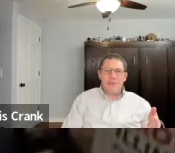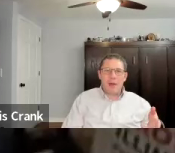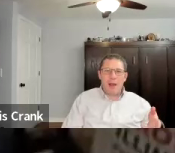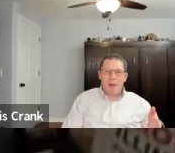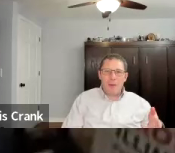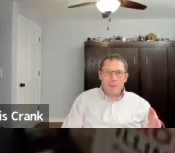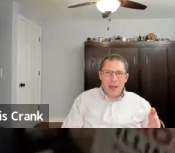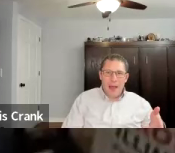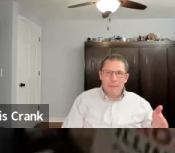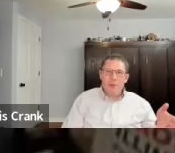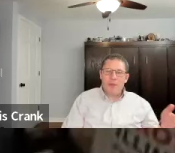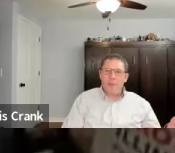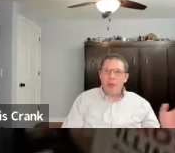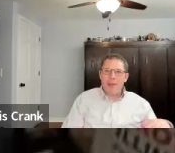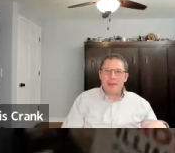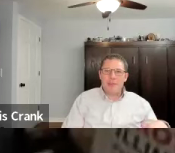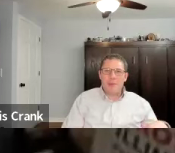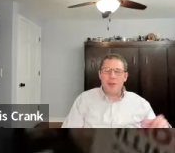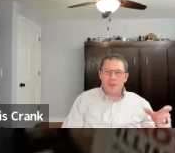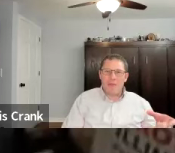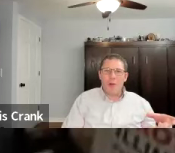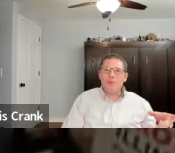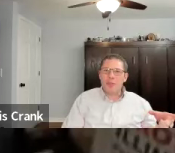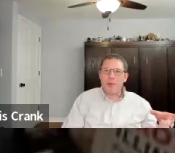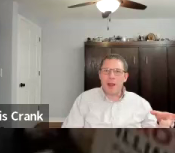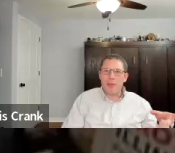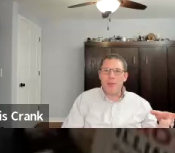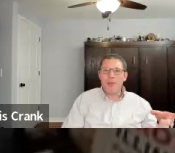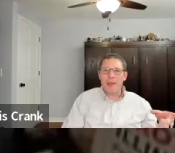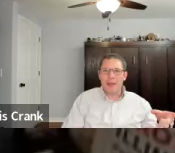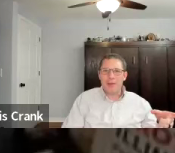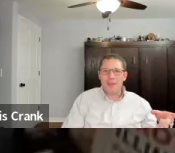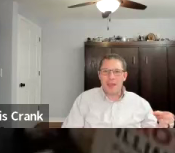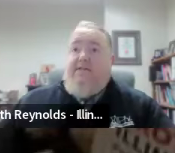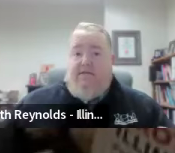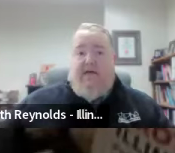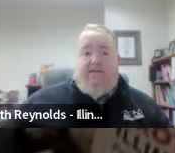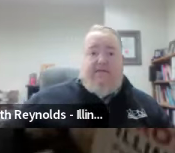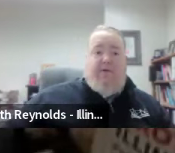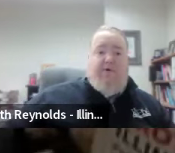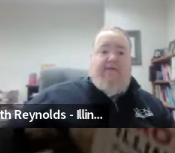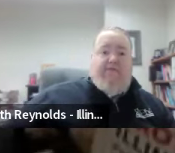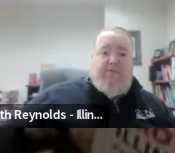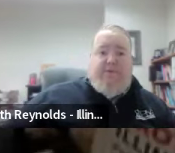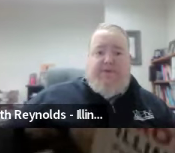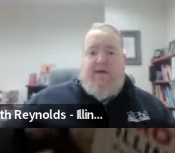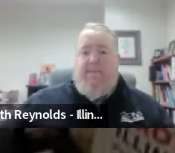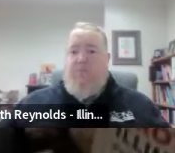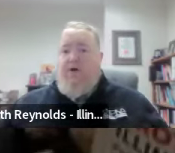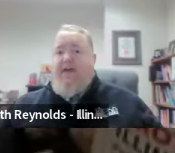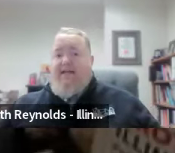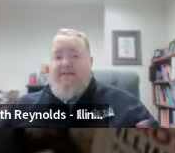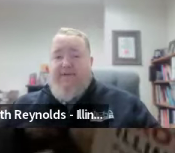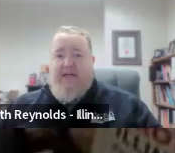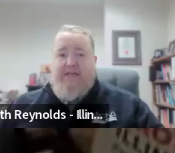schedules and stuff tomorrow, with the appointments, I'm assuming those have rooms with them, Garth. Like it'll Yes, say. yes, they will have rooms with them.